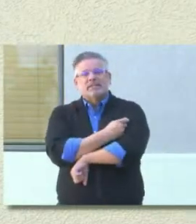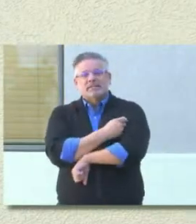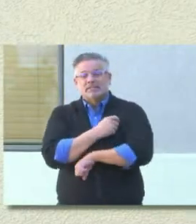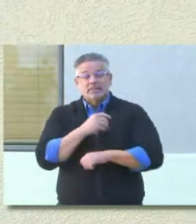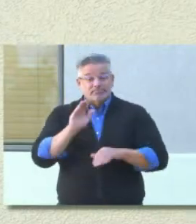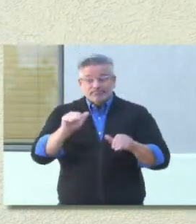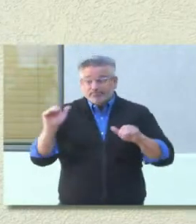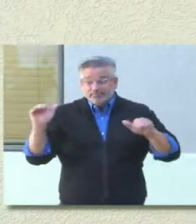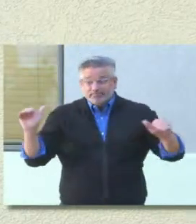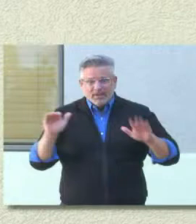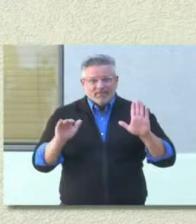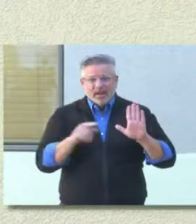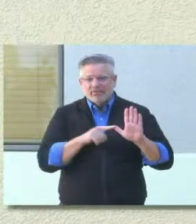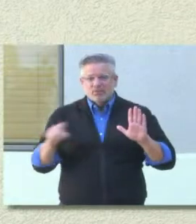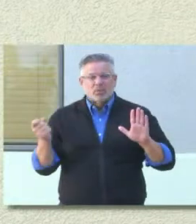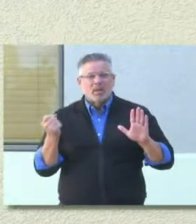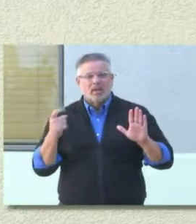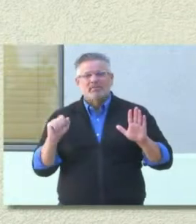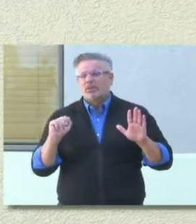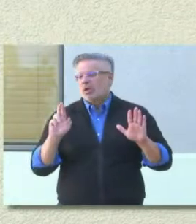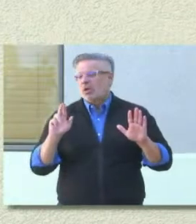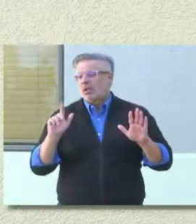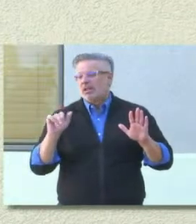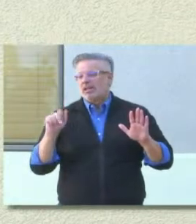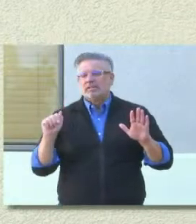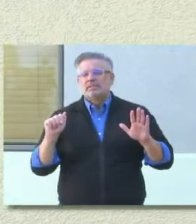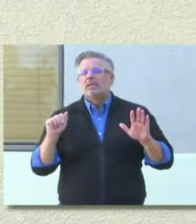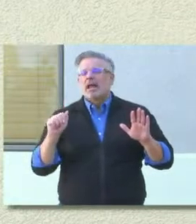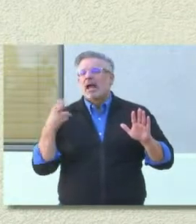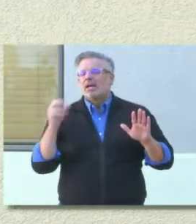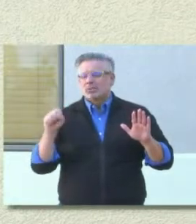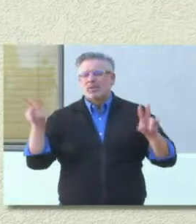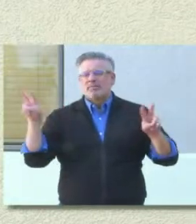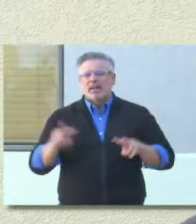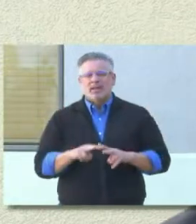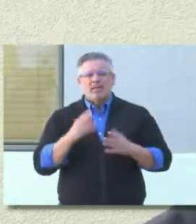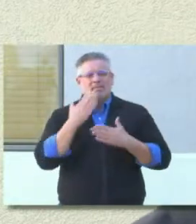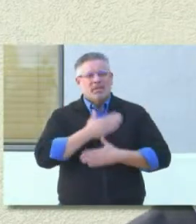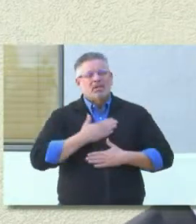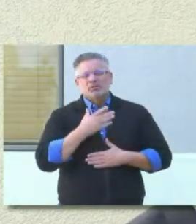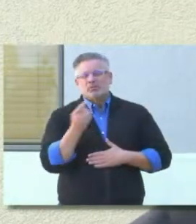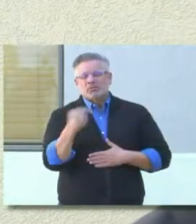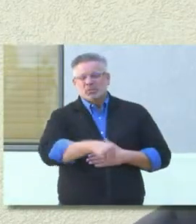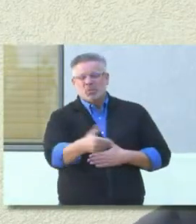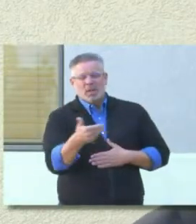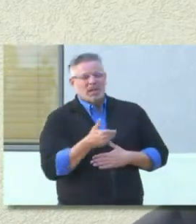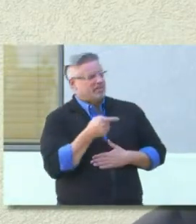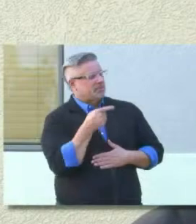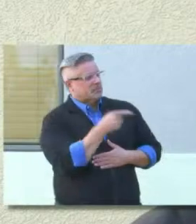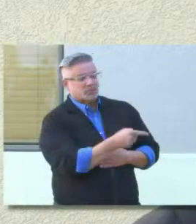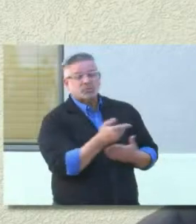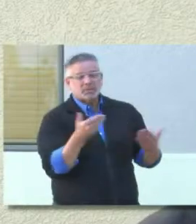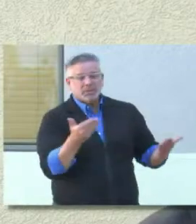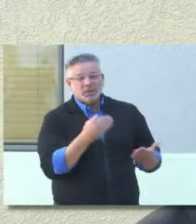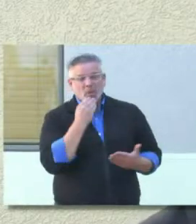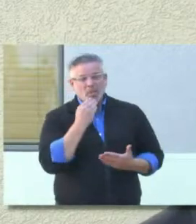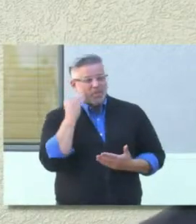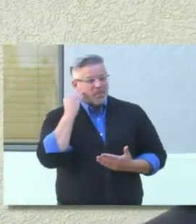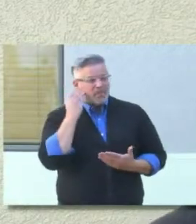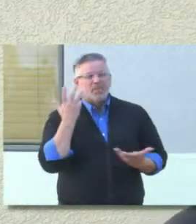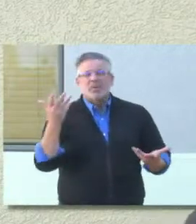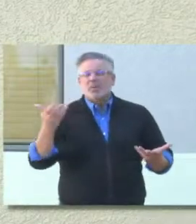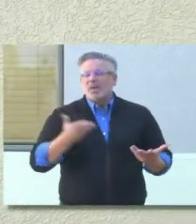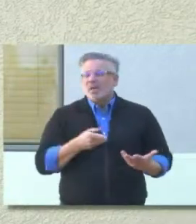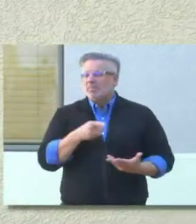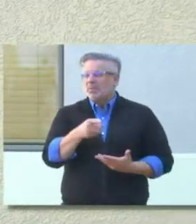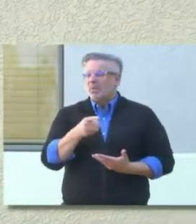11 at Arleta High School in the Valley. So really a pleasure to welcome you here home, welcome